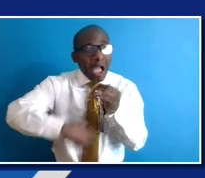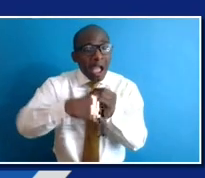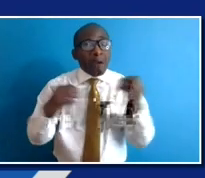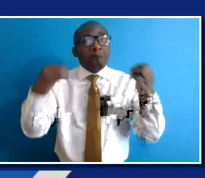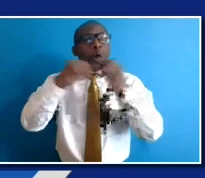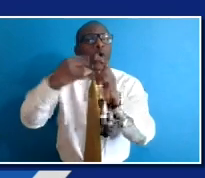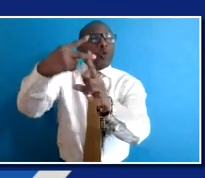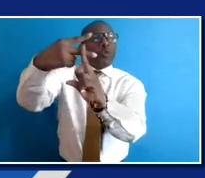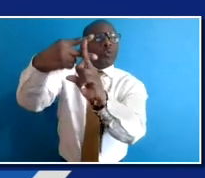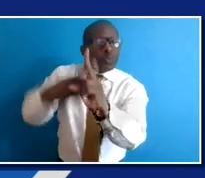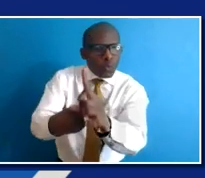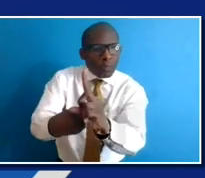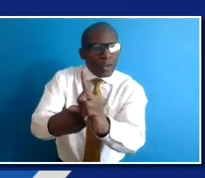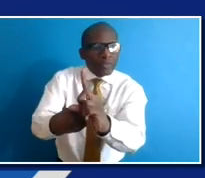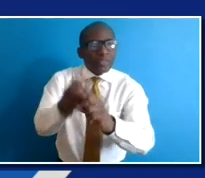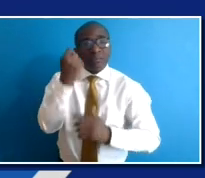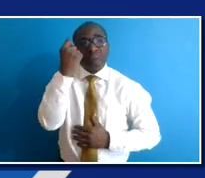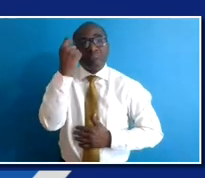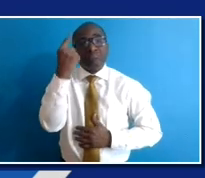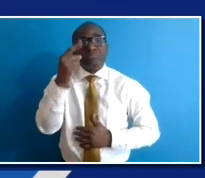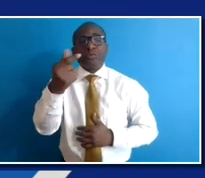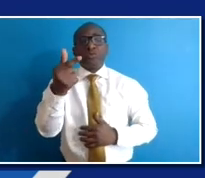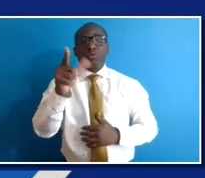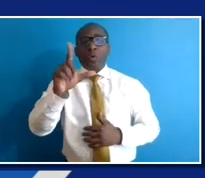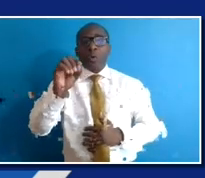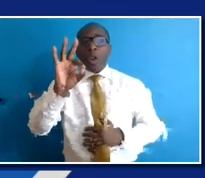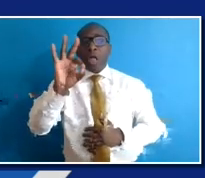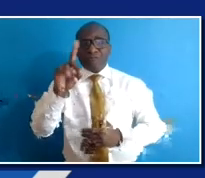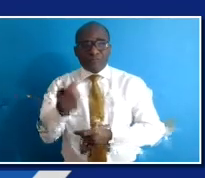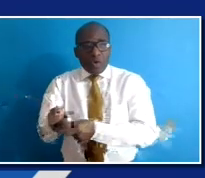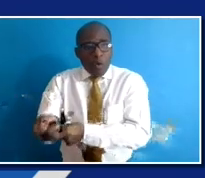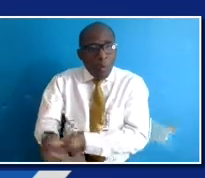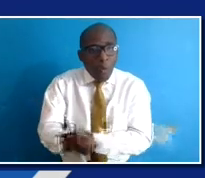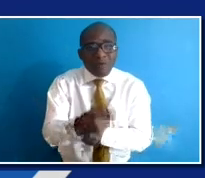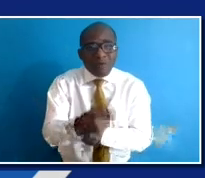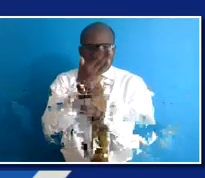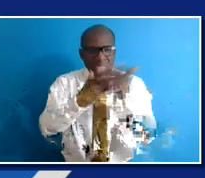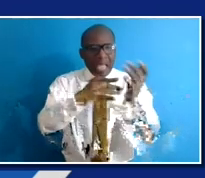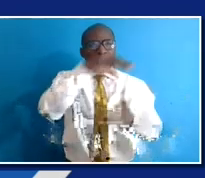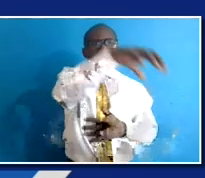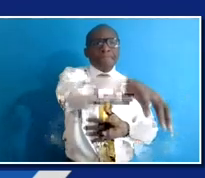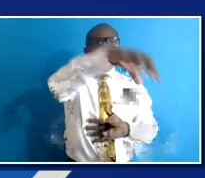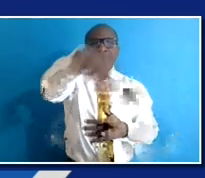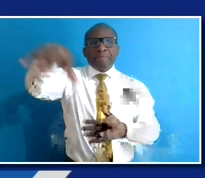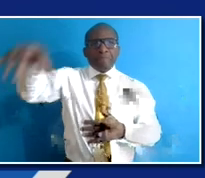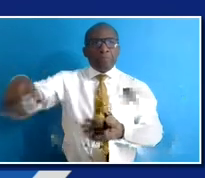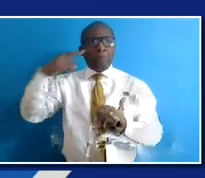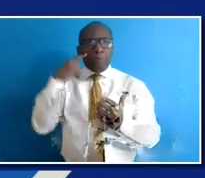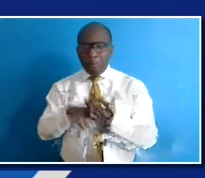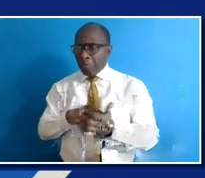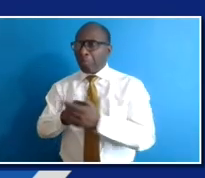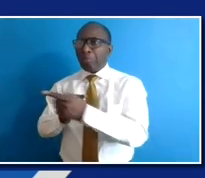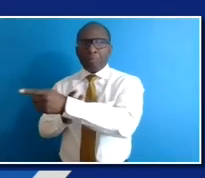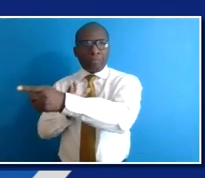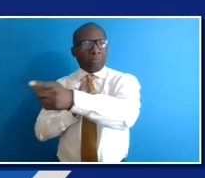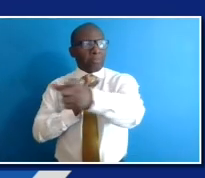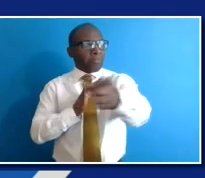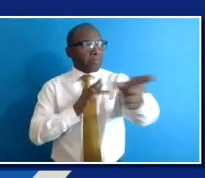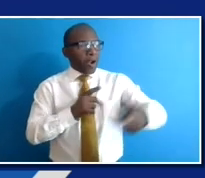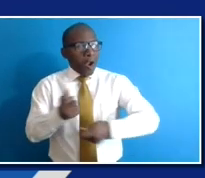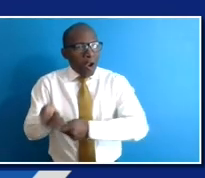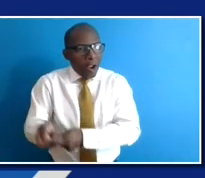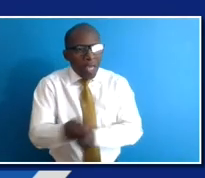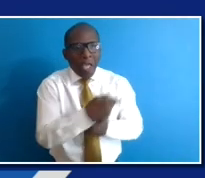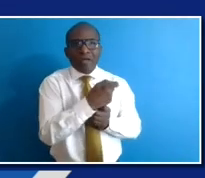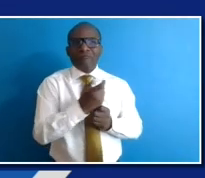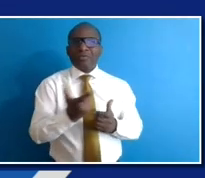record year. If you judged things by the golf in the county, we'd be having a fabulous year. It's just that's the only thing we're having is a fabulous